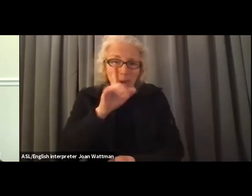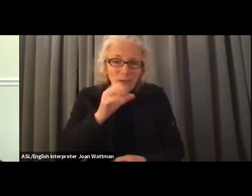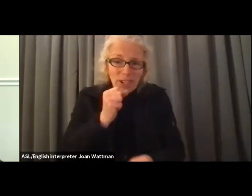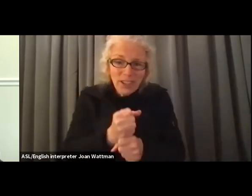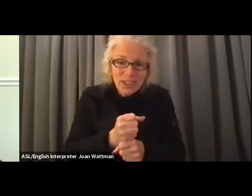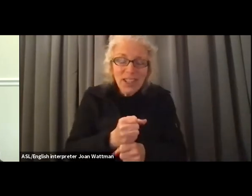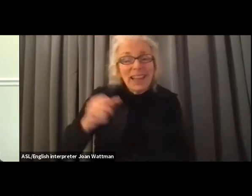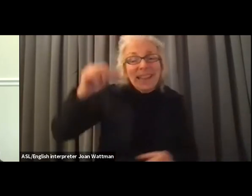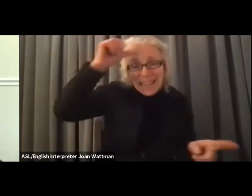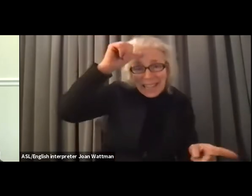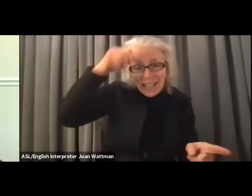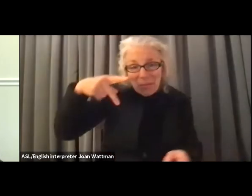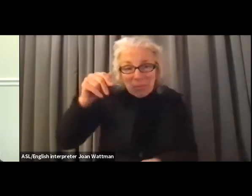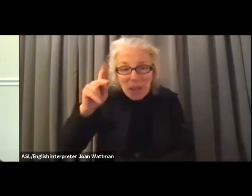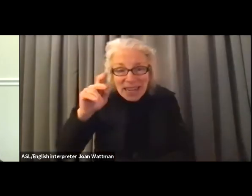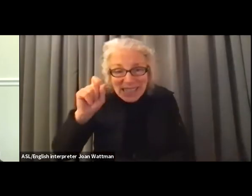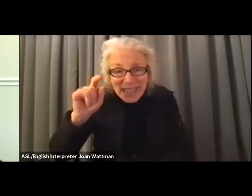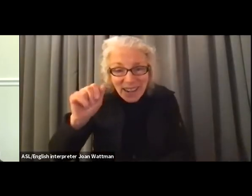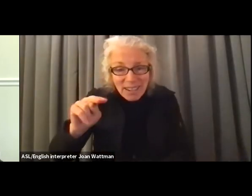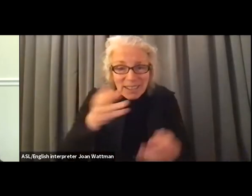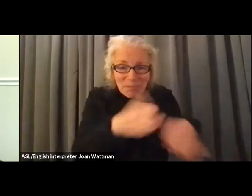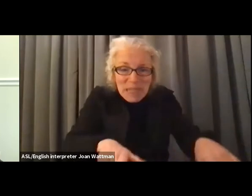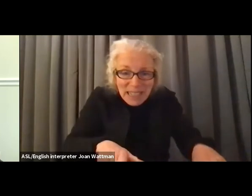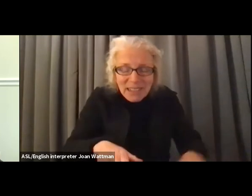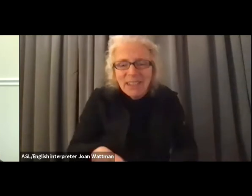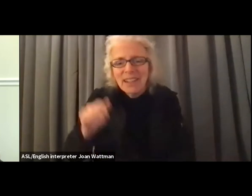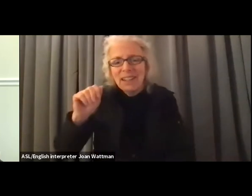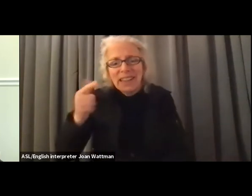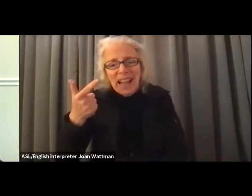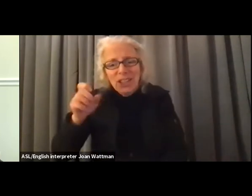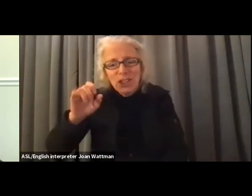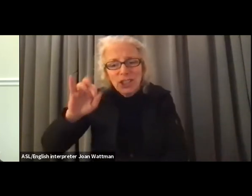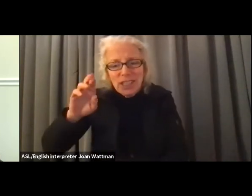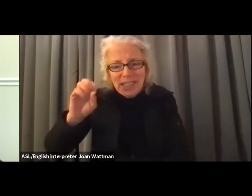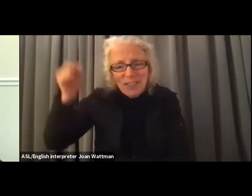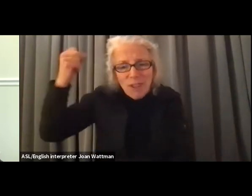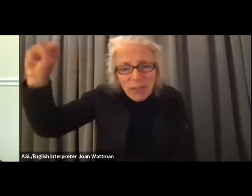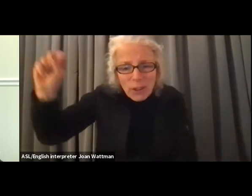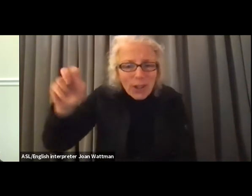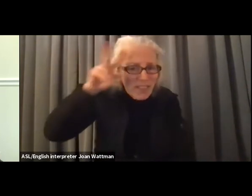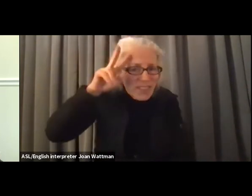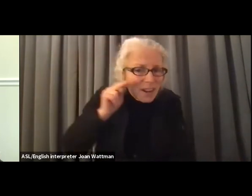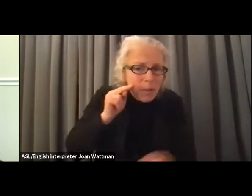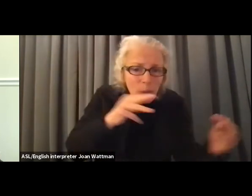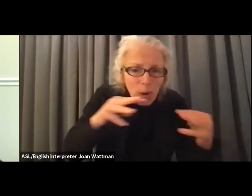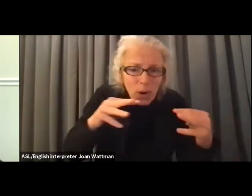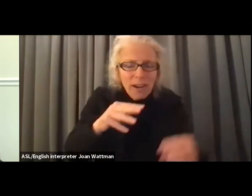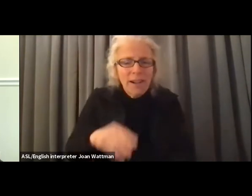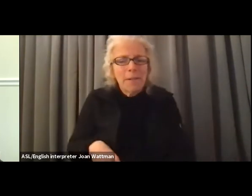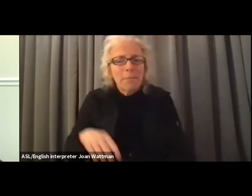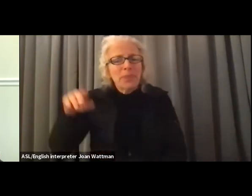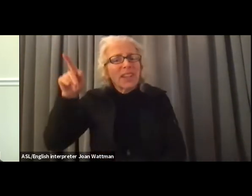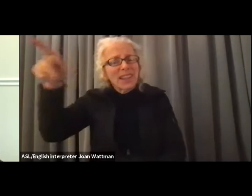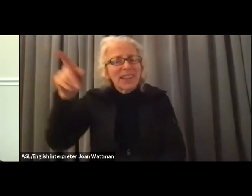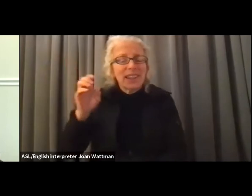of India and Pakistan and its legacies, the Algerian Revolution, the Vietnam War, the Middle East conflict, and the